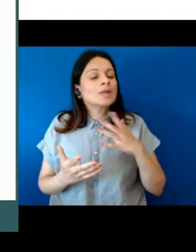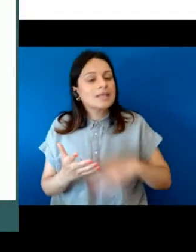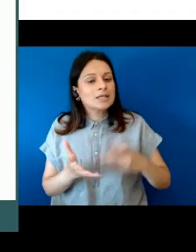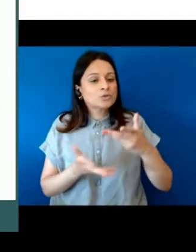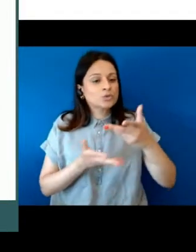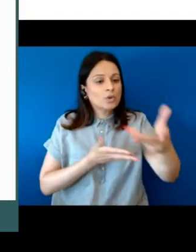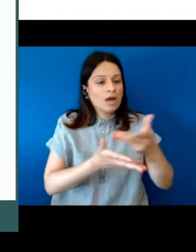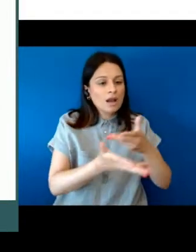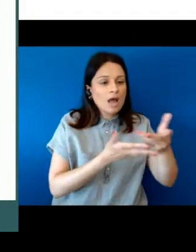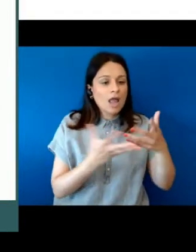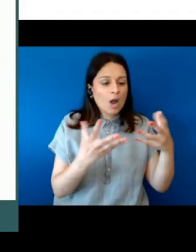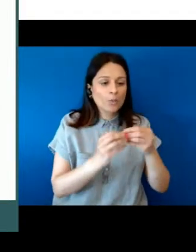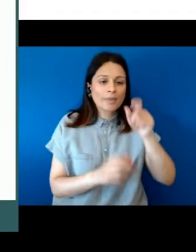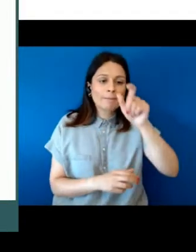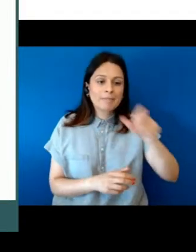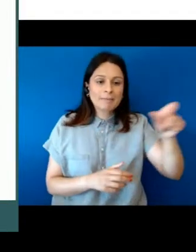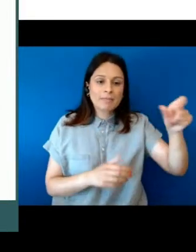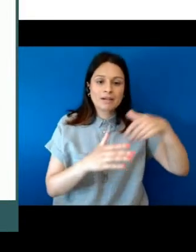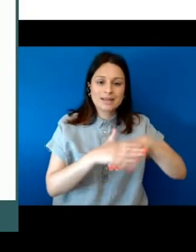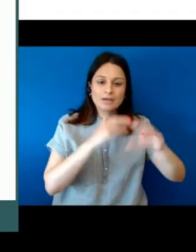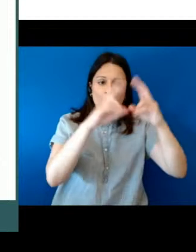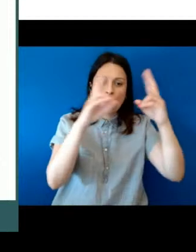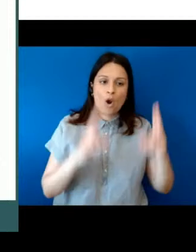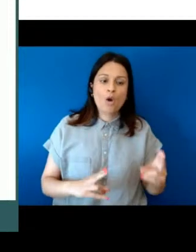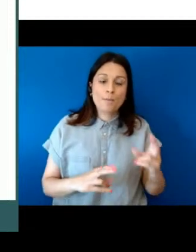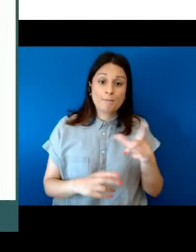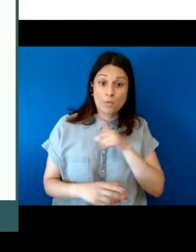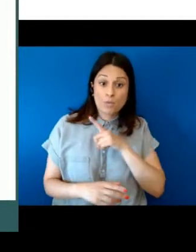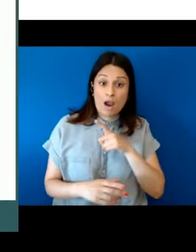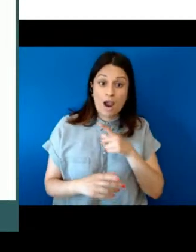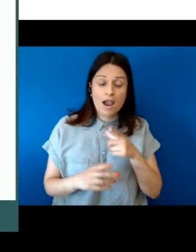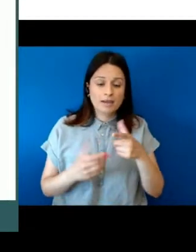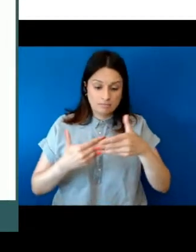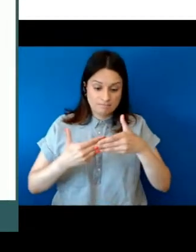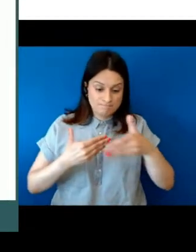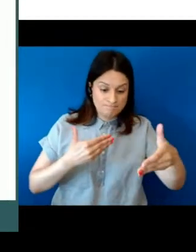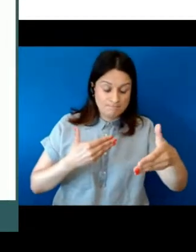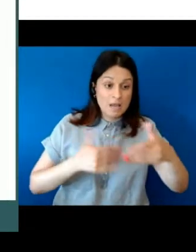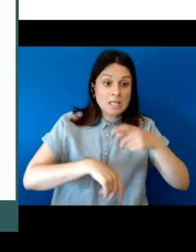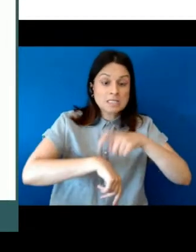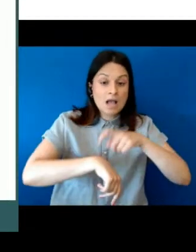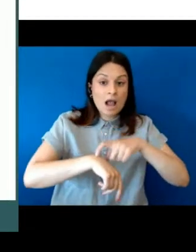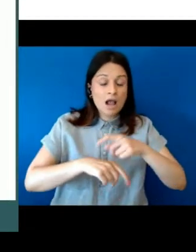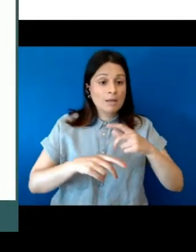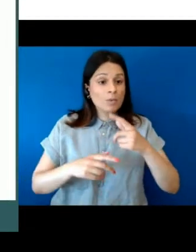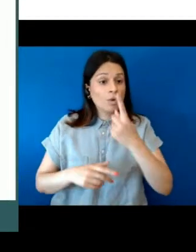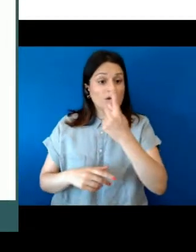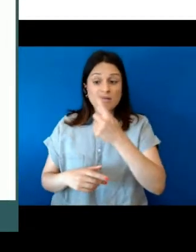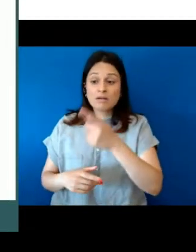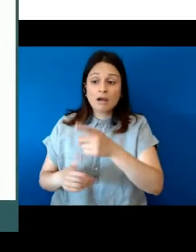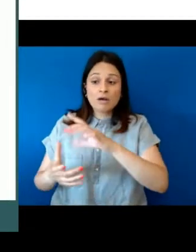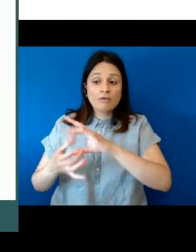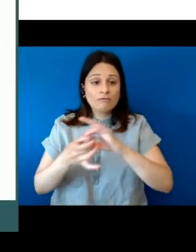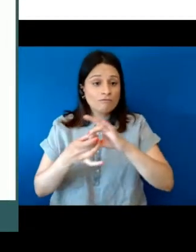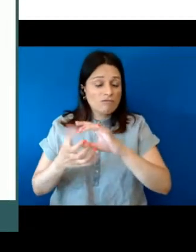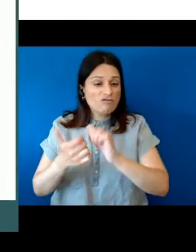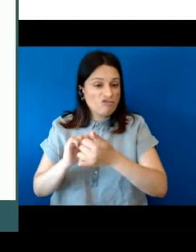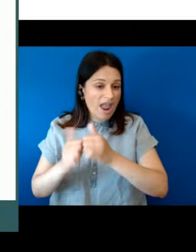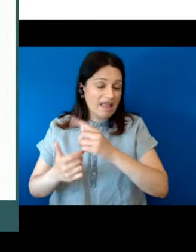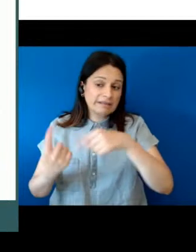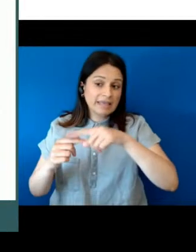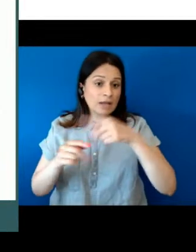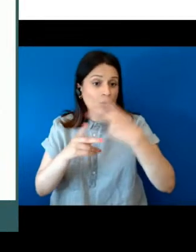if they can have a period where maybe the cat is looked after by a relative or whatever that hasn't got cat